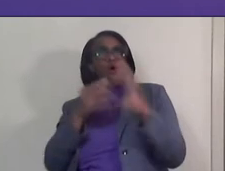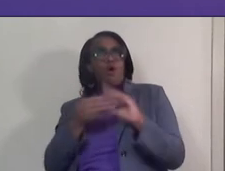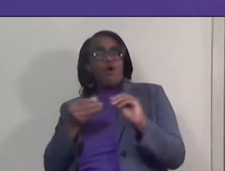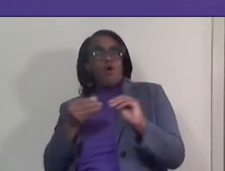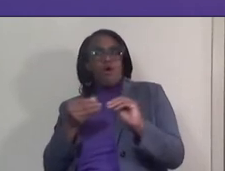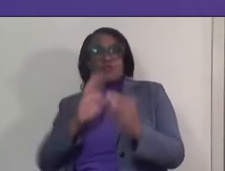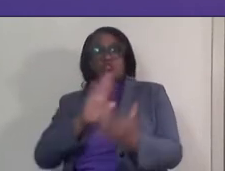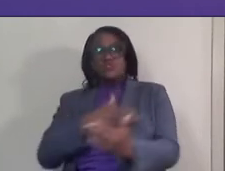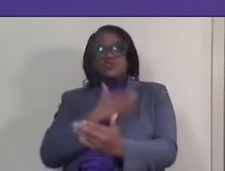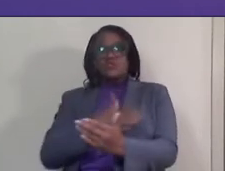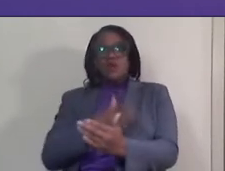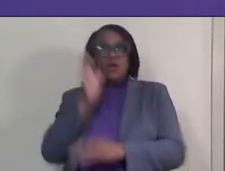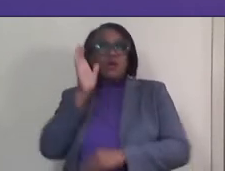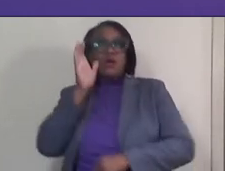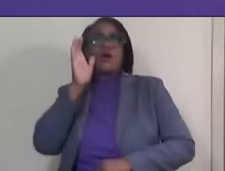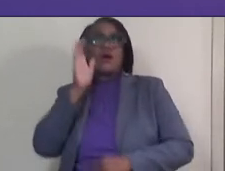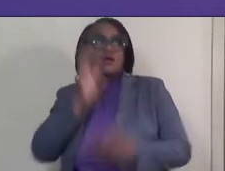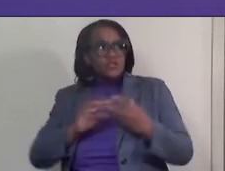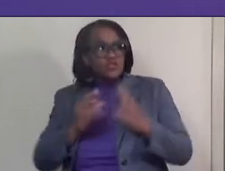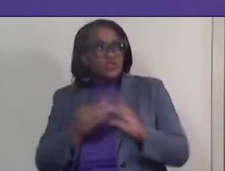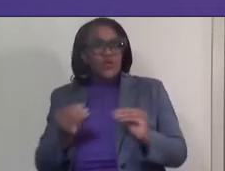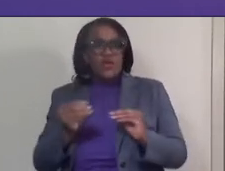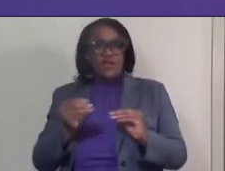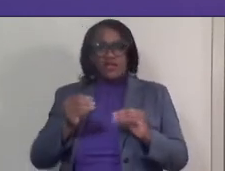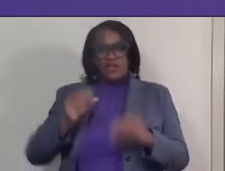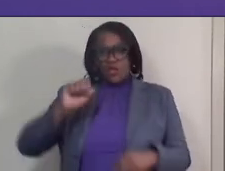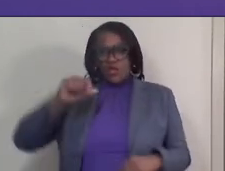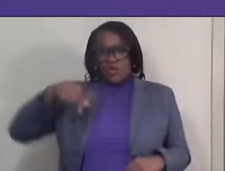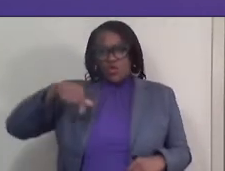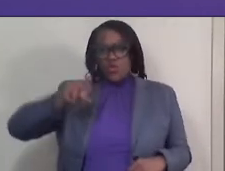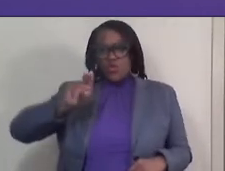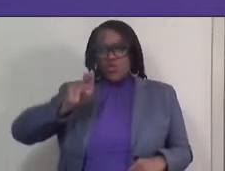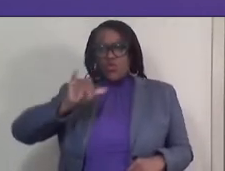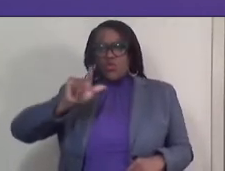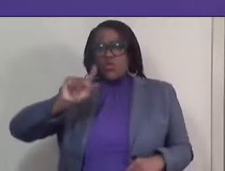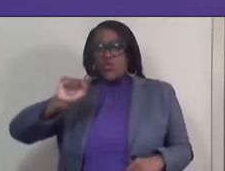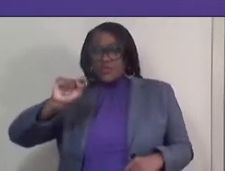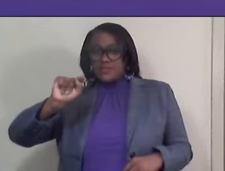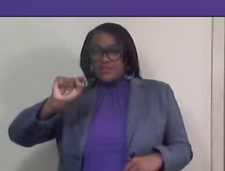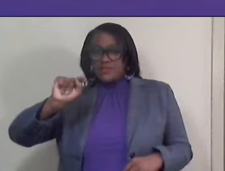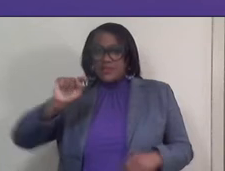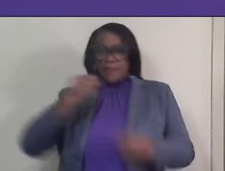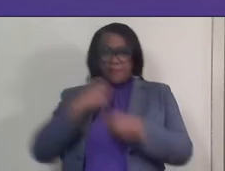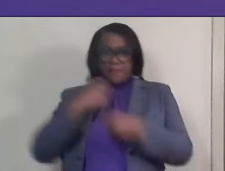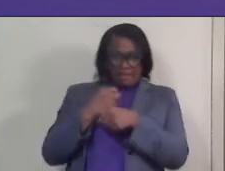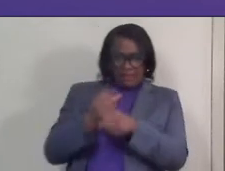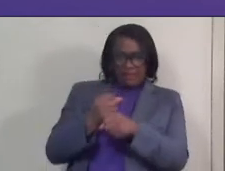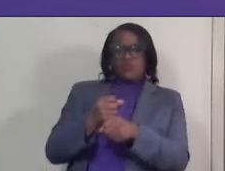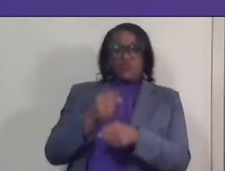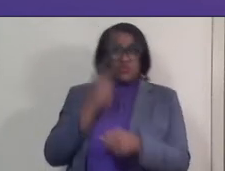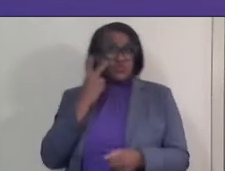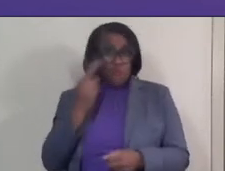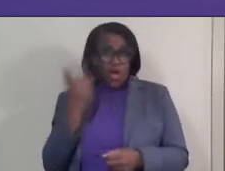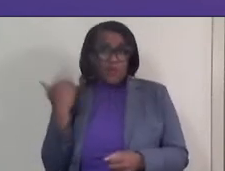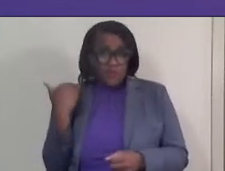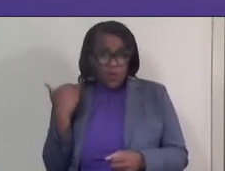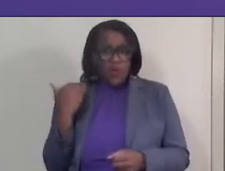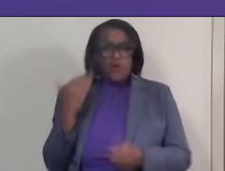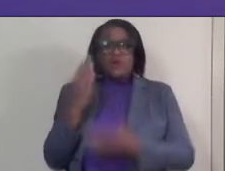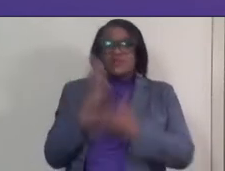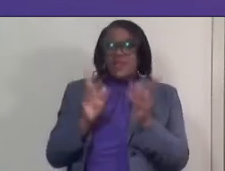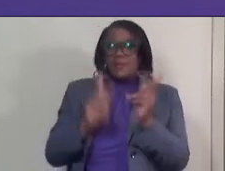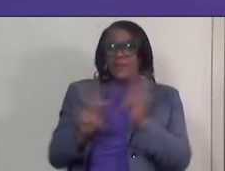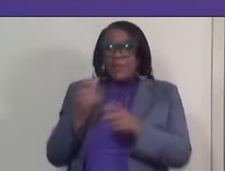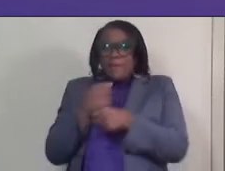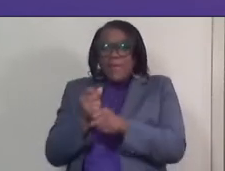Songwriting, quilting. We saw in the early images of participatory action research that I shared, there were folks making a